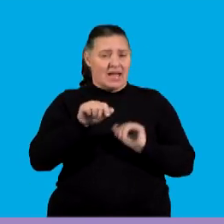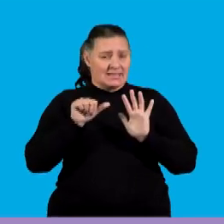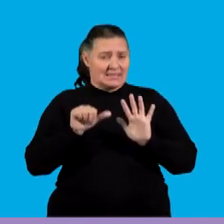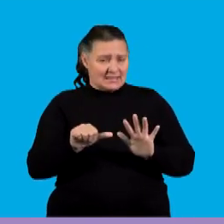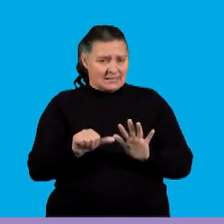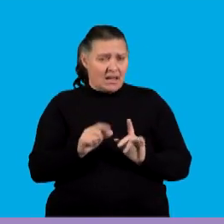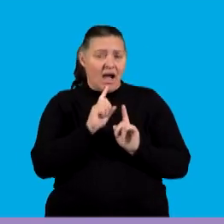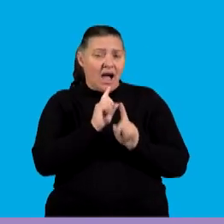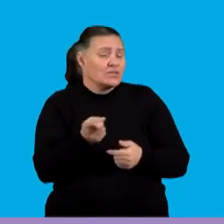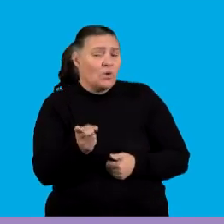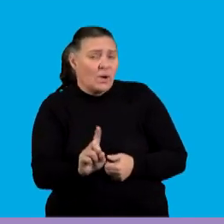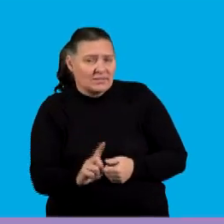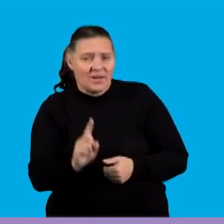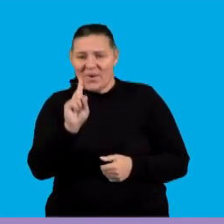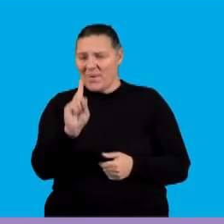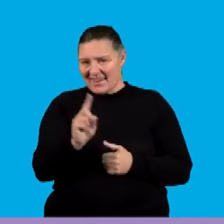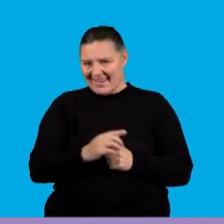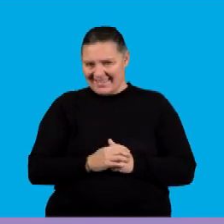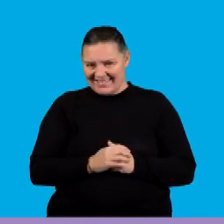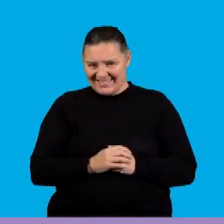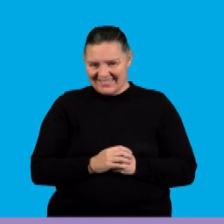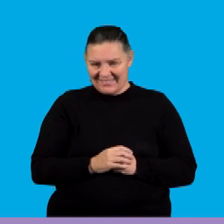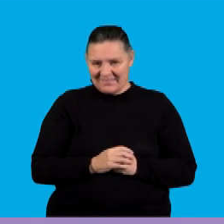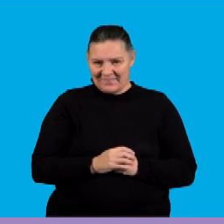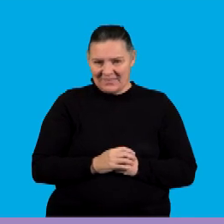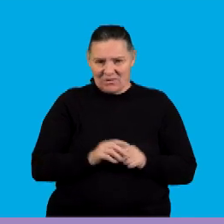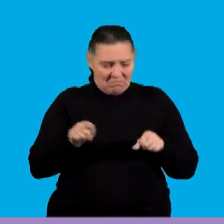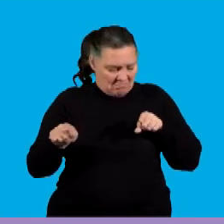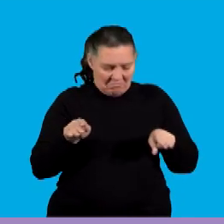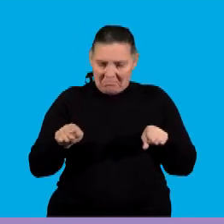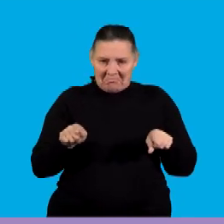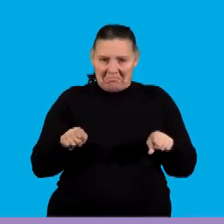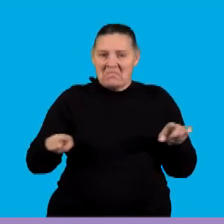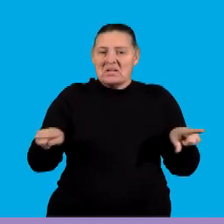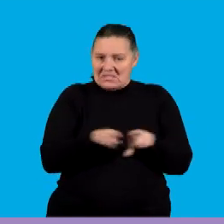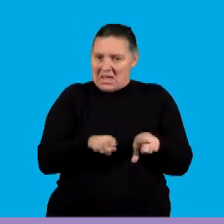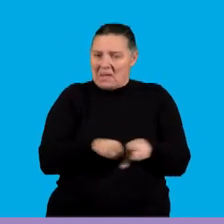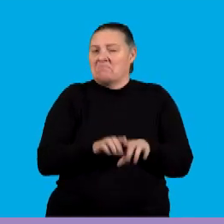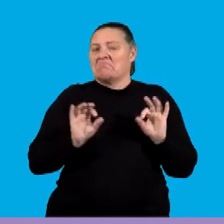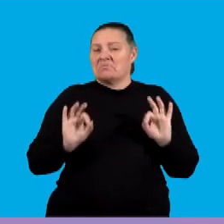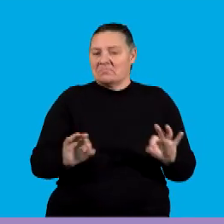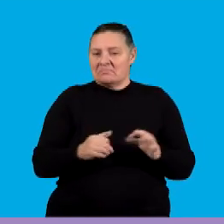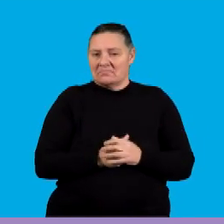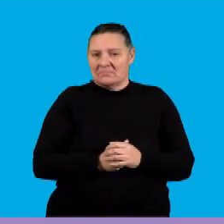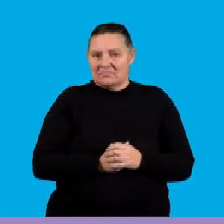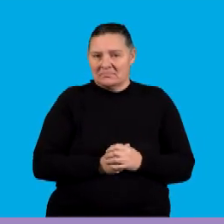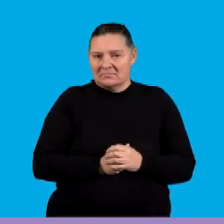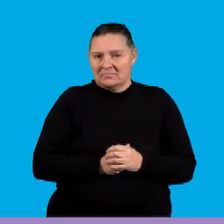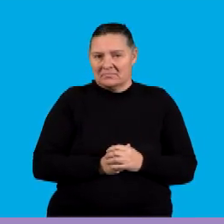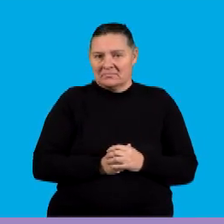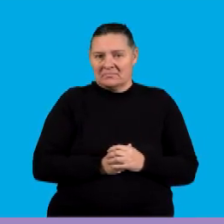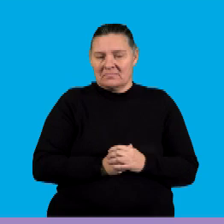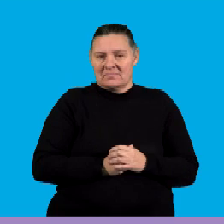at the 2 gradients and you might think they are not the same, but really they are, because what is 6 divided by 6?